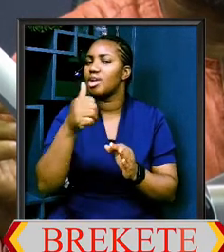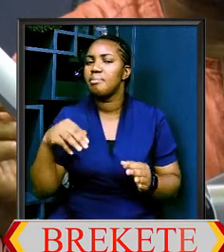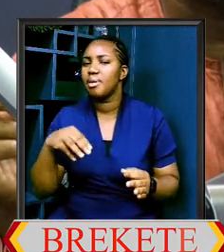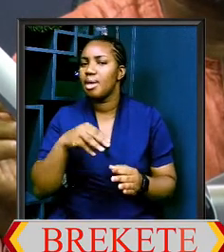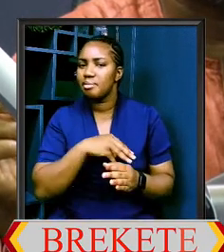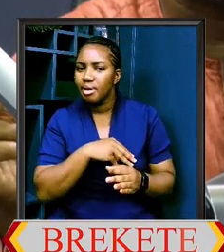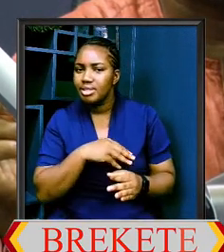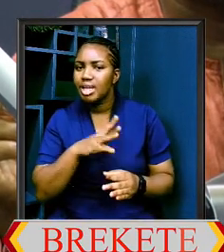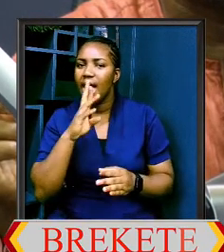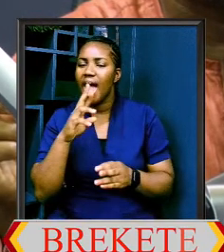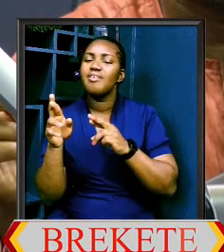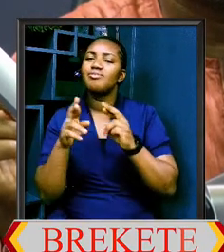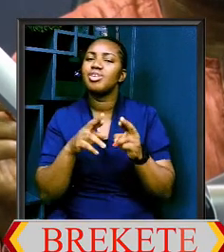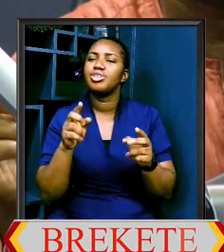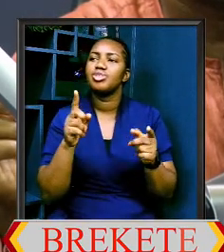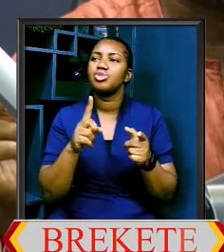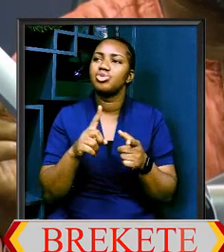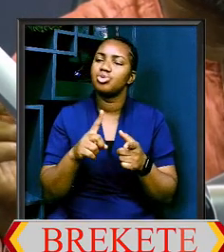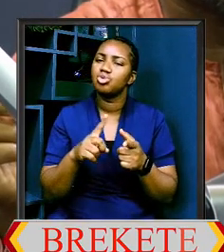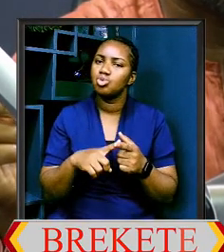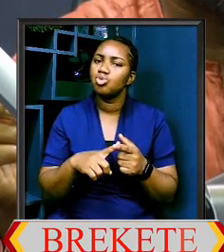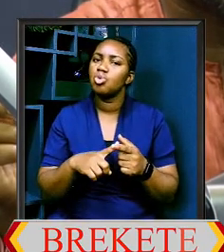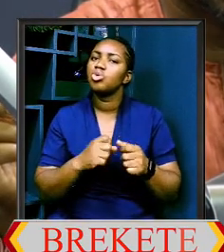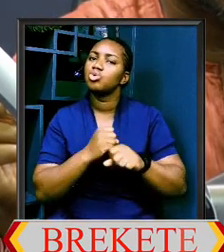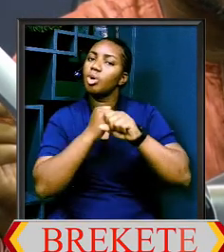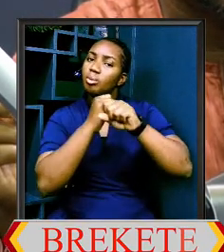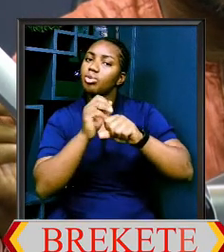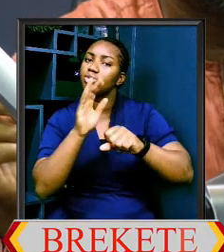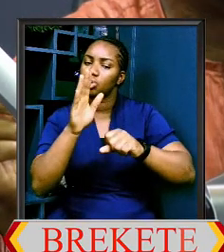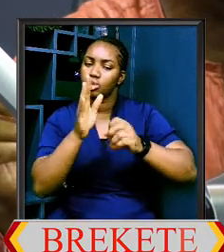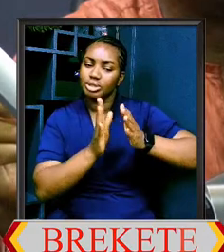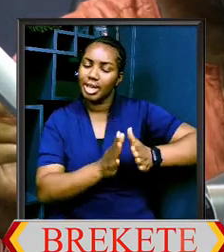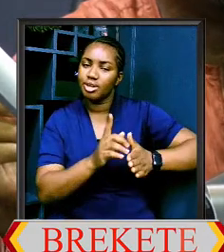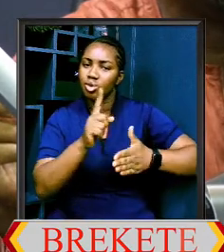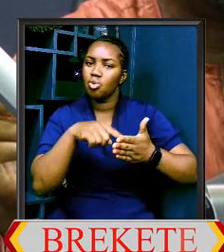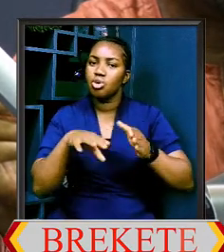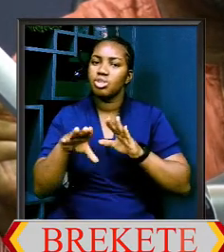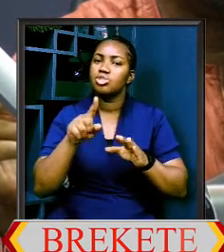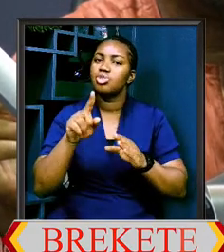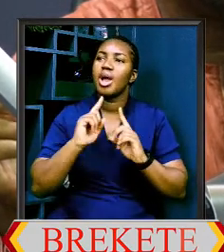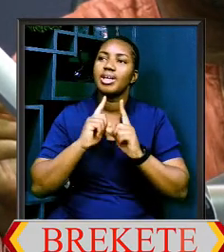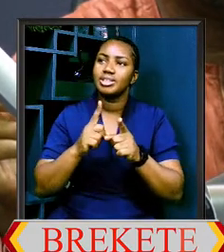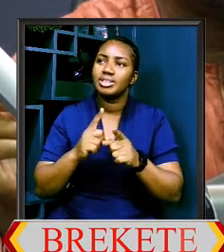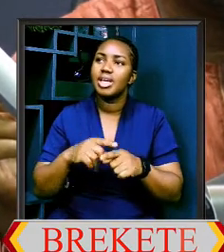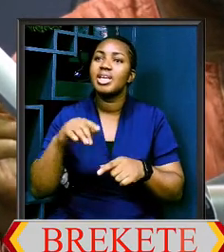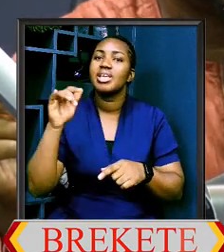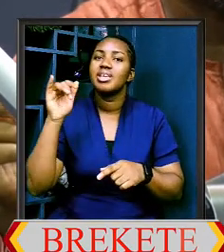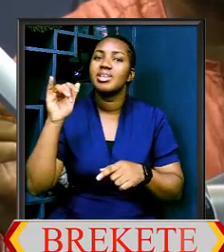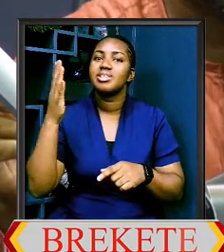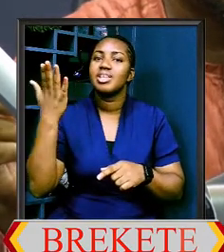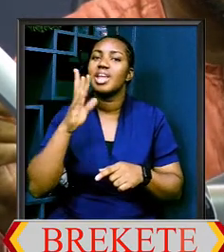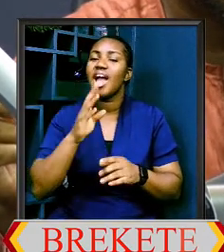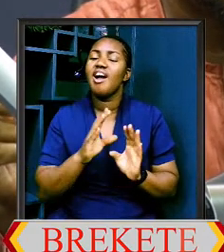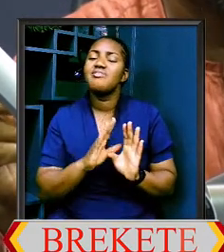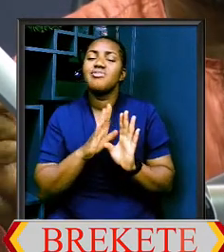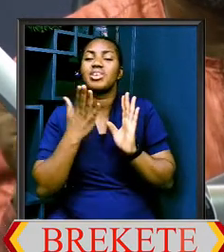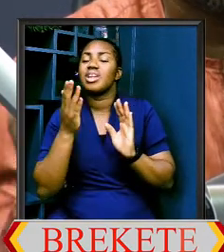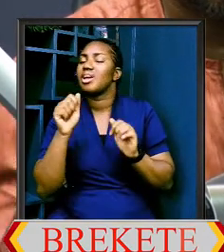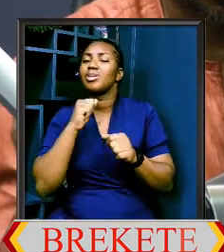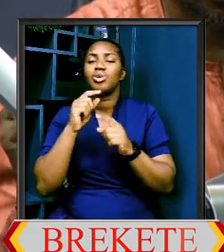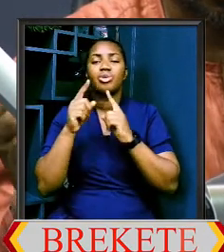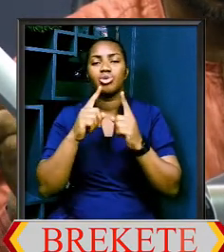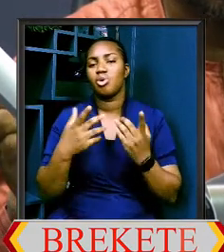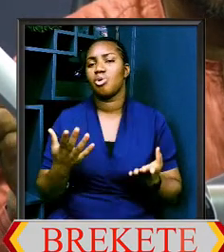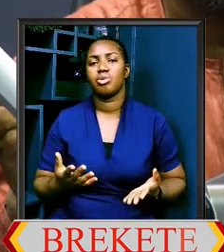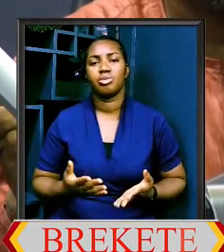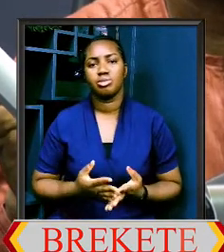members, they ready to support your side. Yes, sir. What do you tell me? I say they are free. They can't talk. They are afraid. Yes, they can't